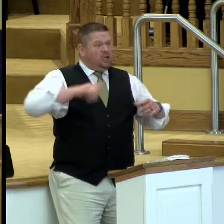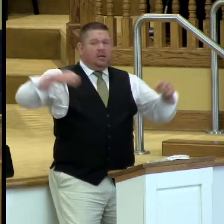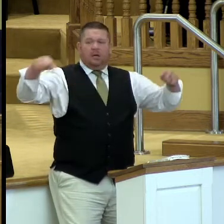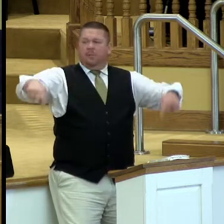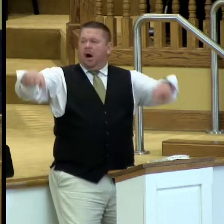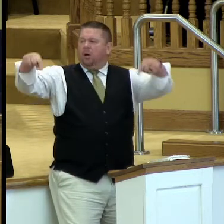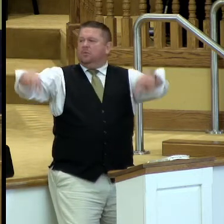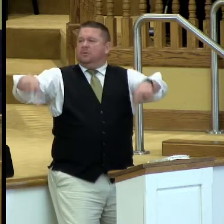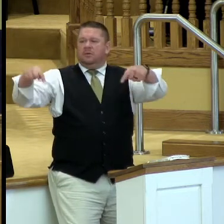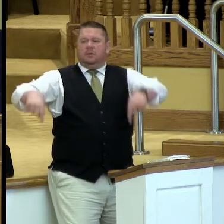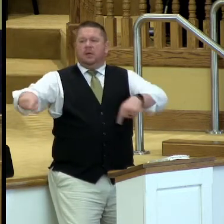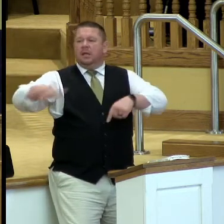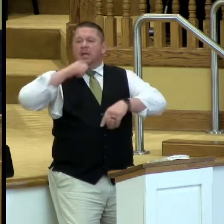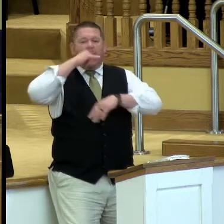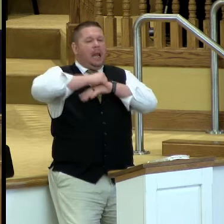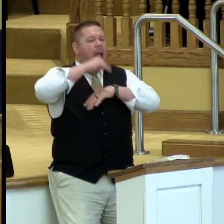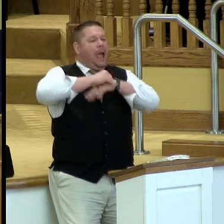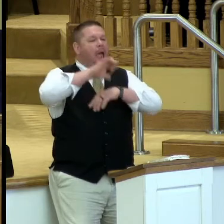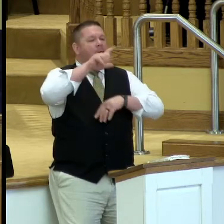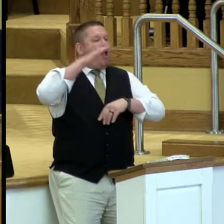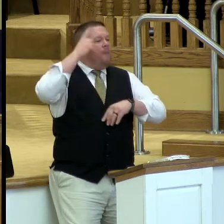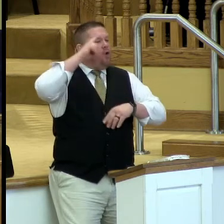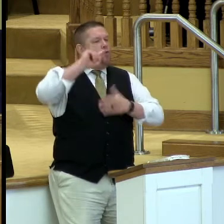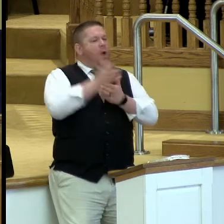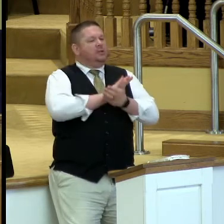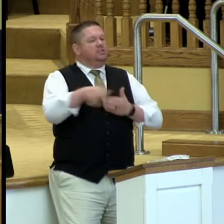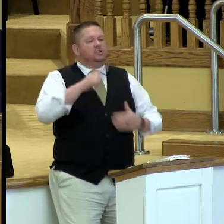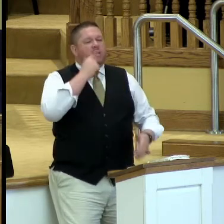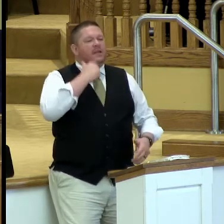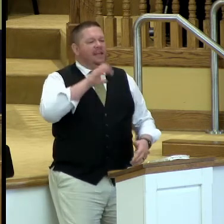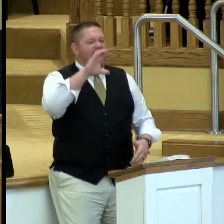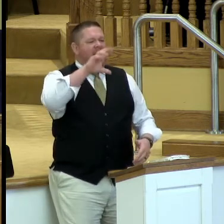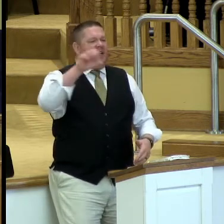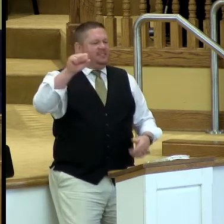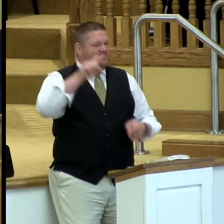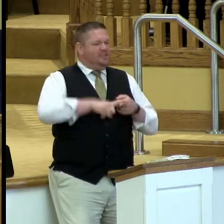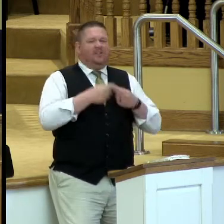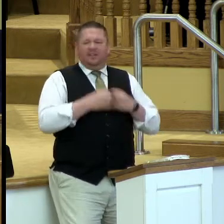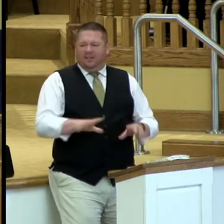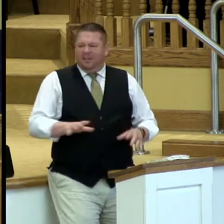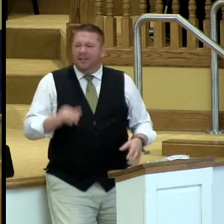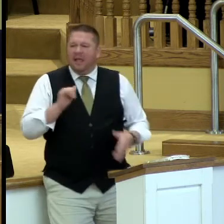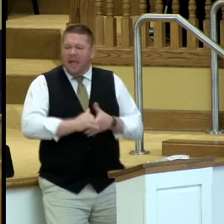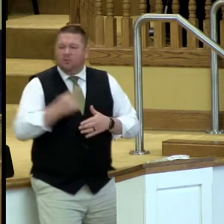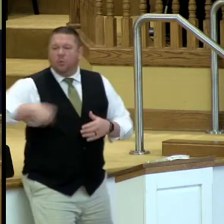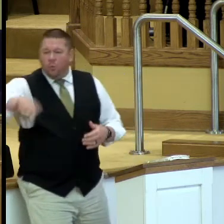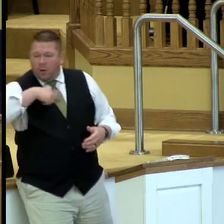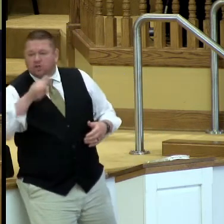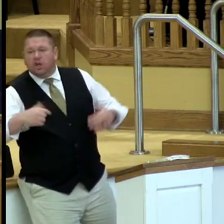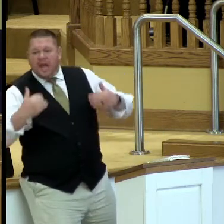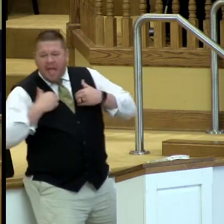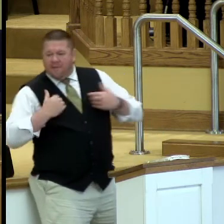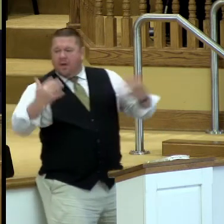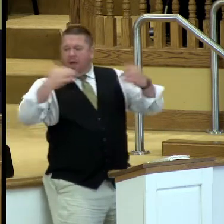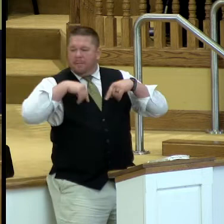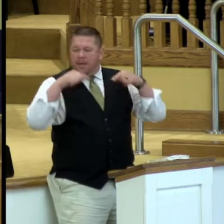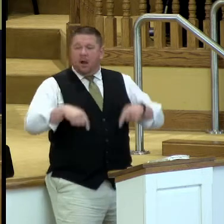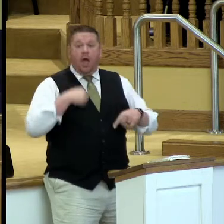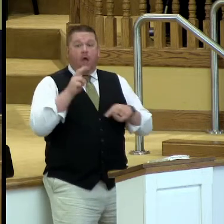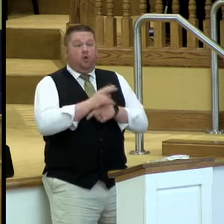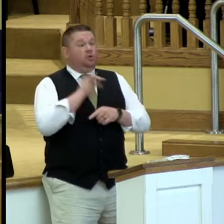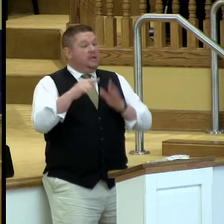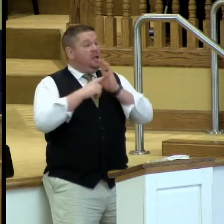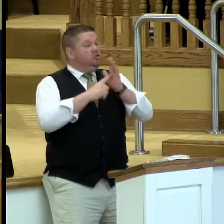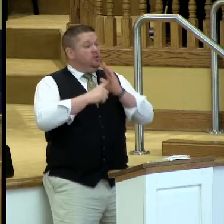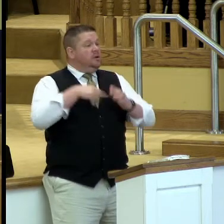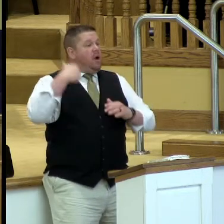This is not a nightclub for the righteous. This is a red cross for the lost. That's what we should have coming in. I use